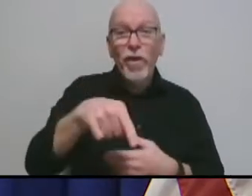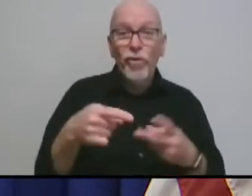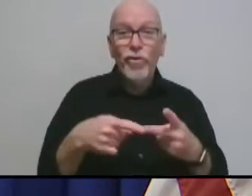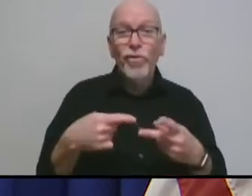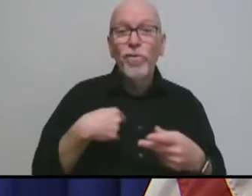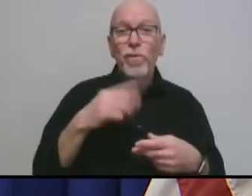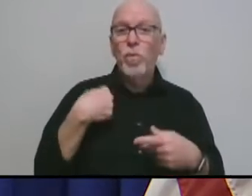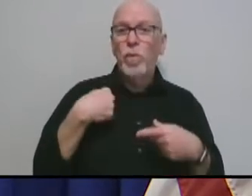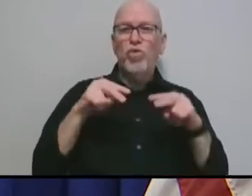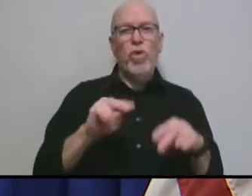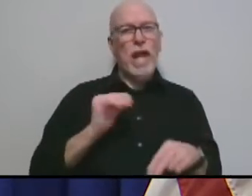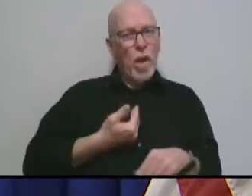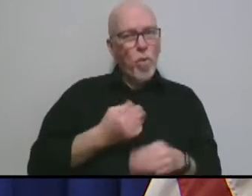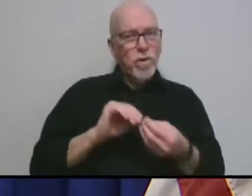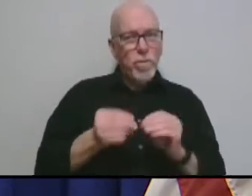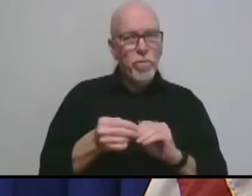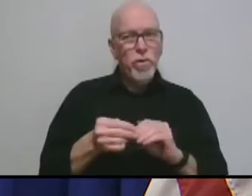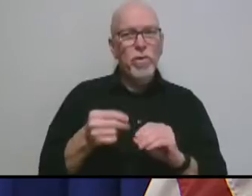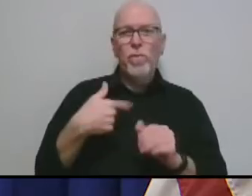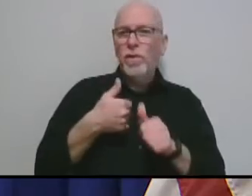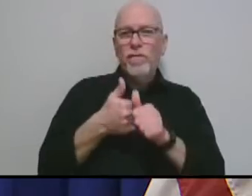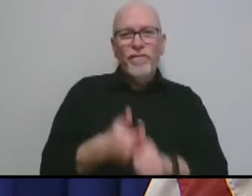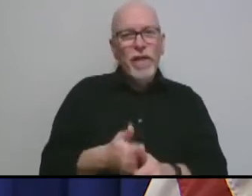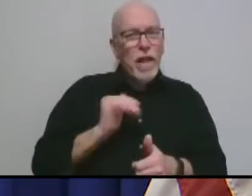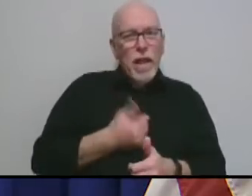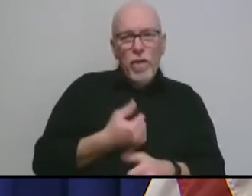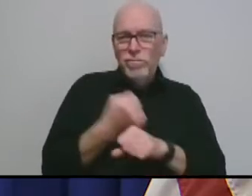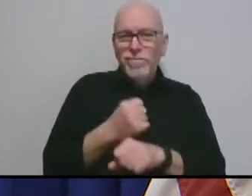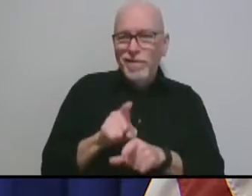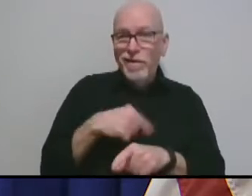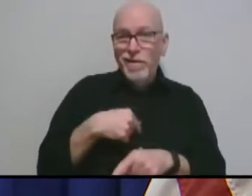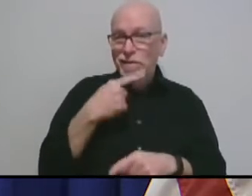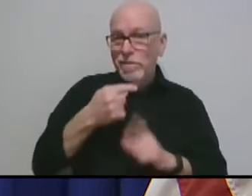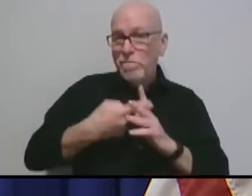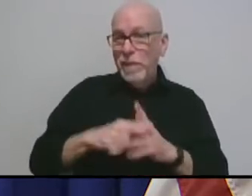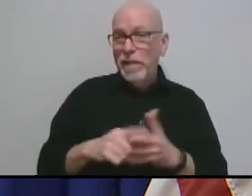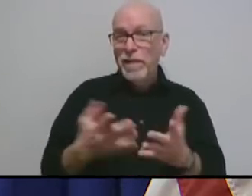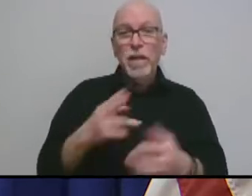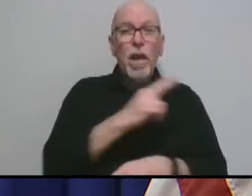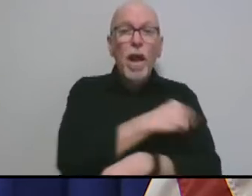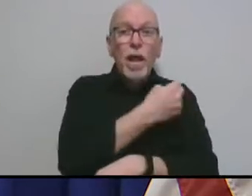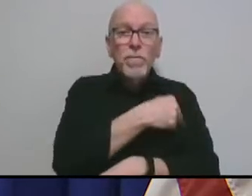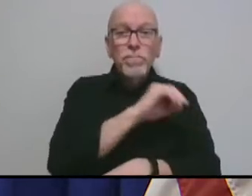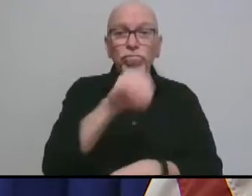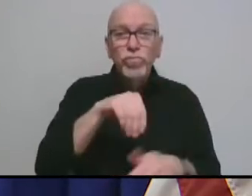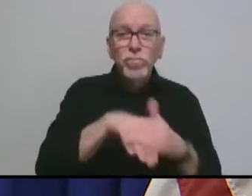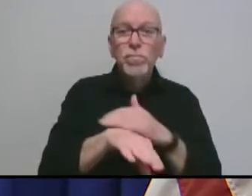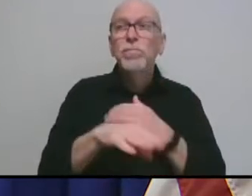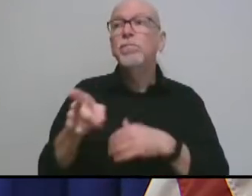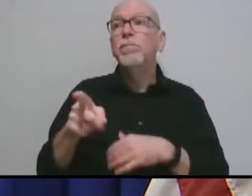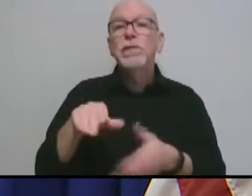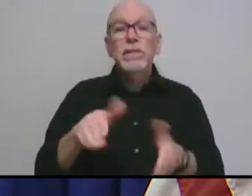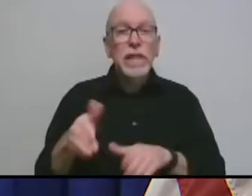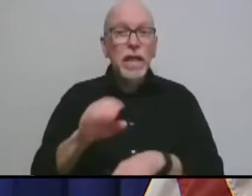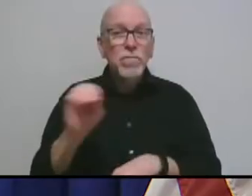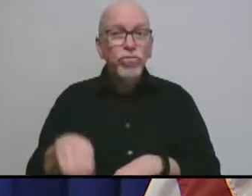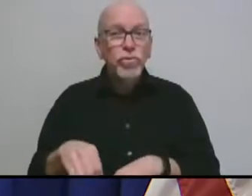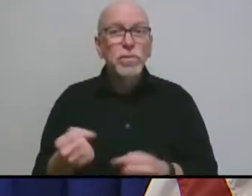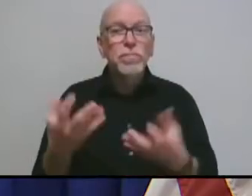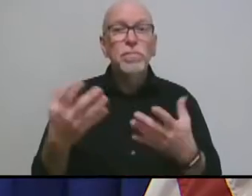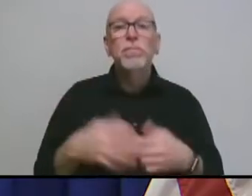our numbers. We look at all those things I said at the very outset. Hospitalization rates, death rates,